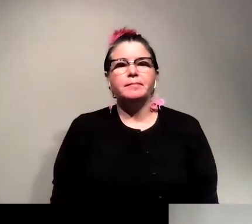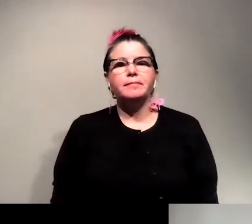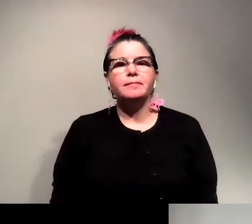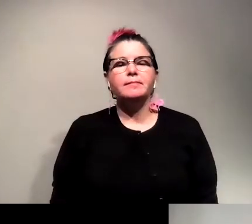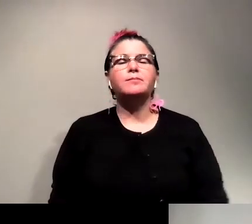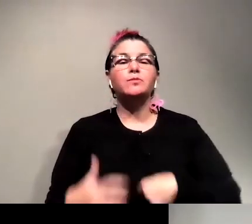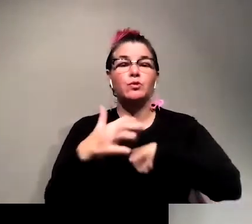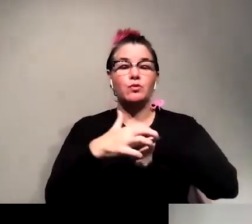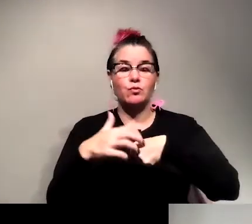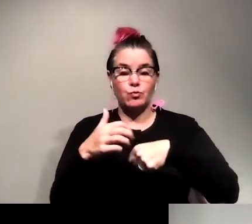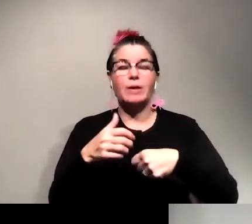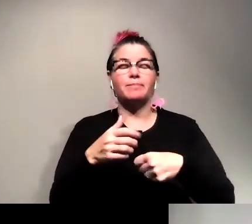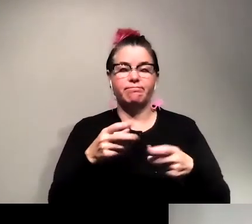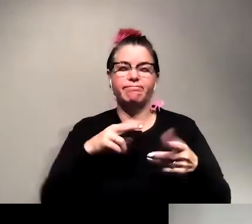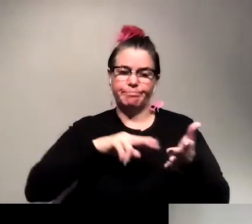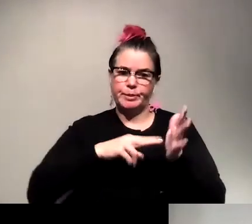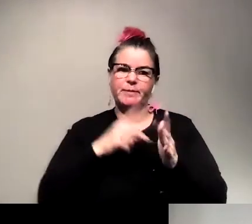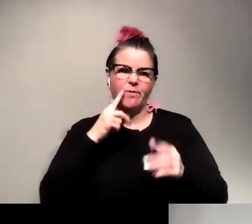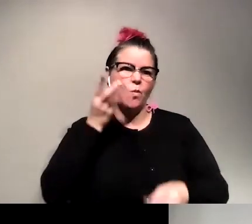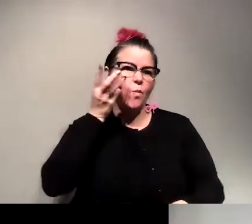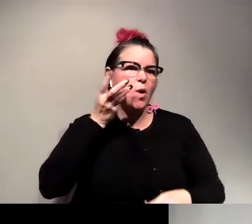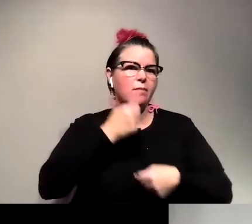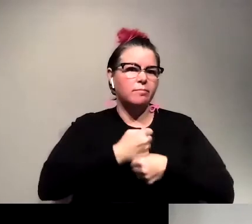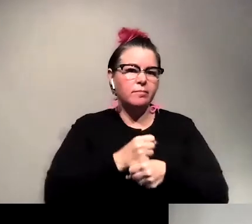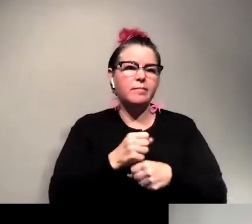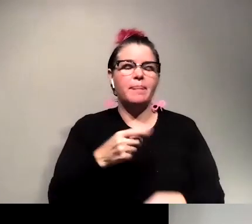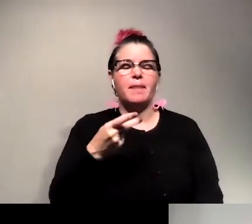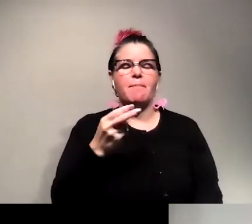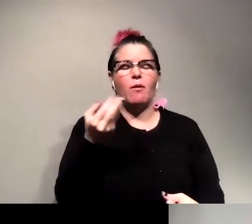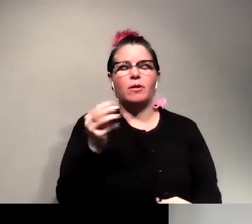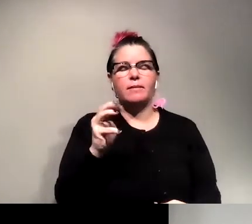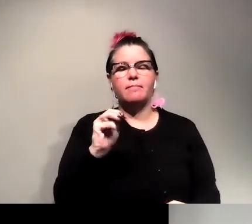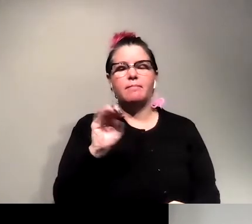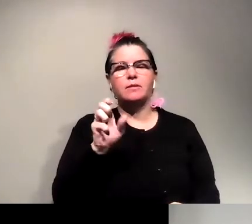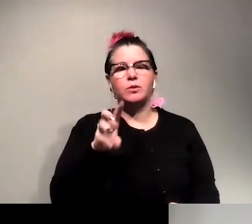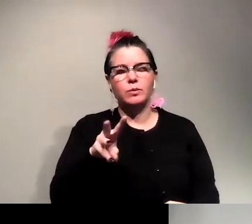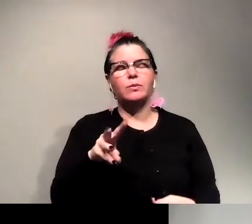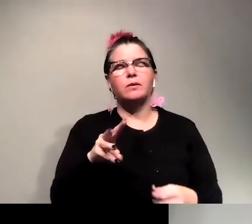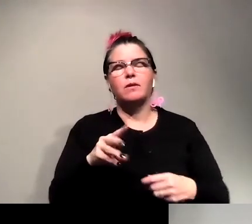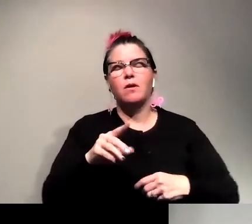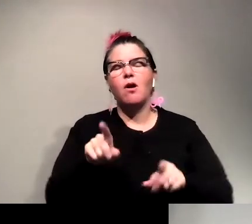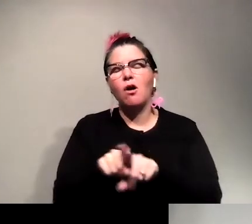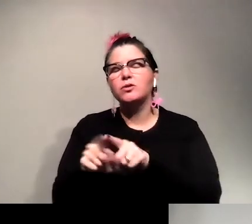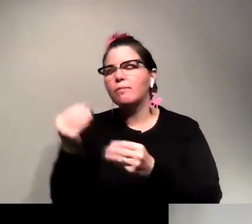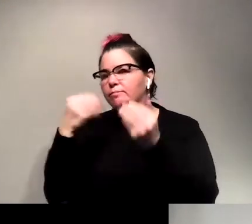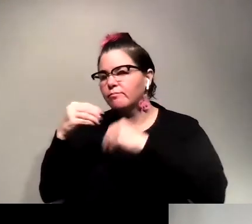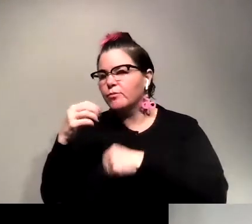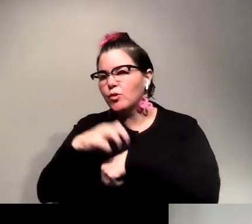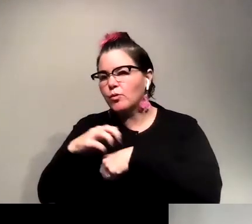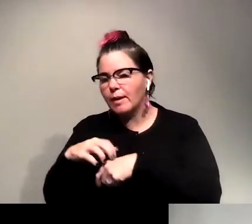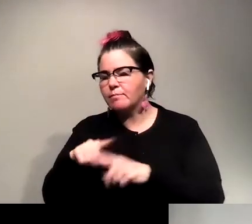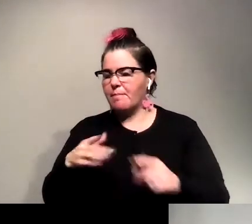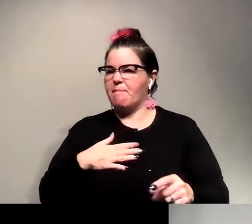grapes for wine production. Powdery mildew, like what I say, also affects table grapes as well, but most of my work focuses on wine